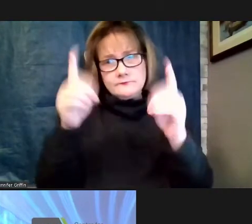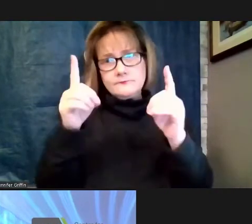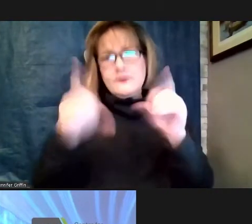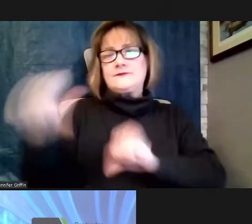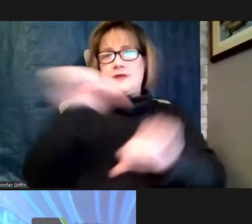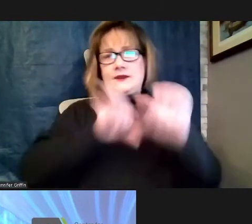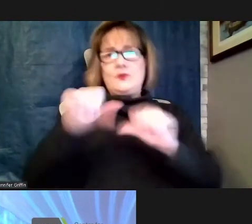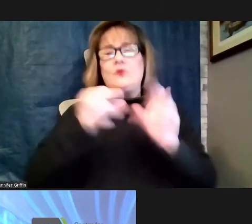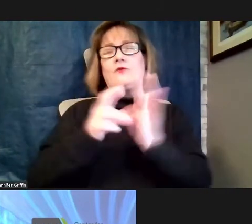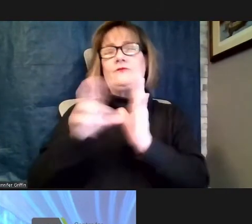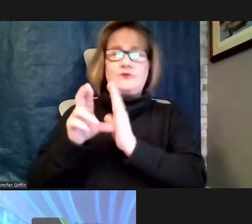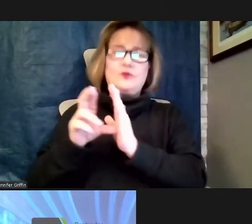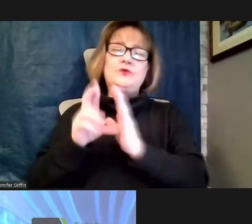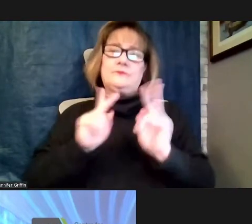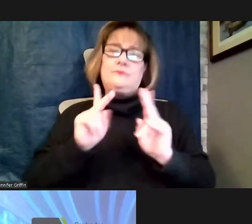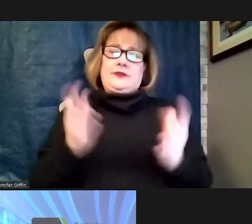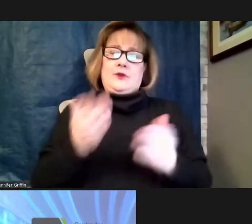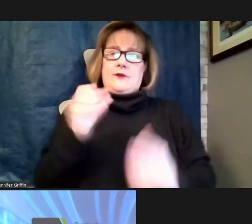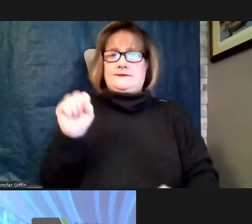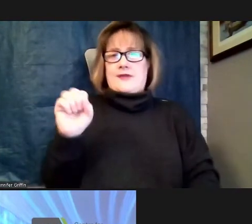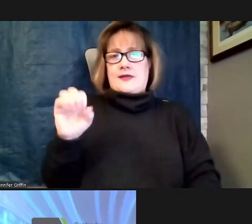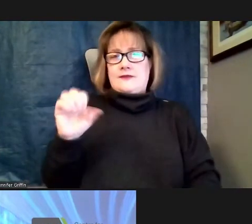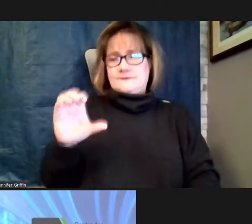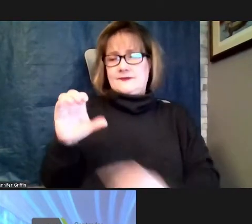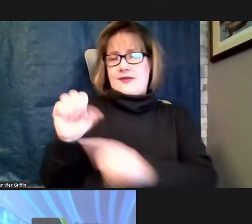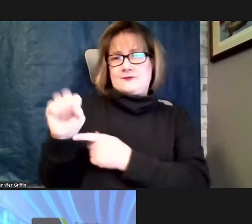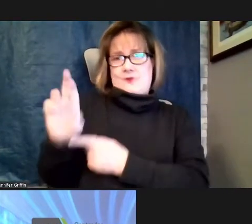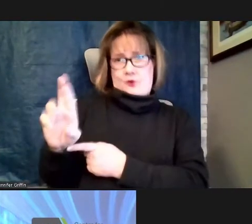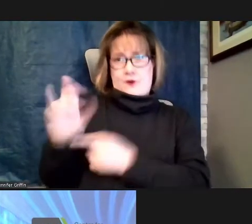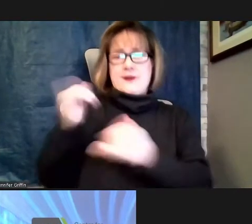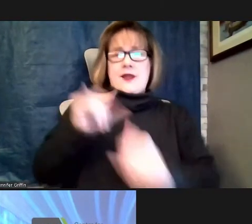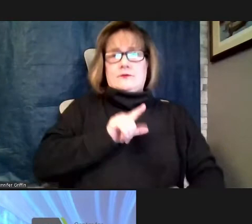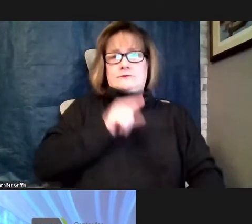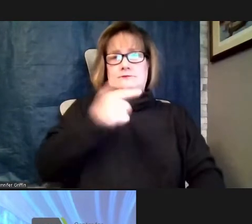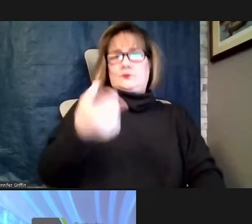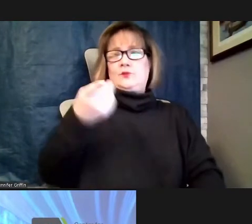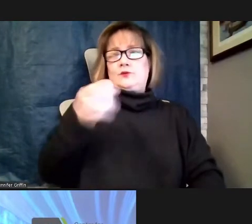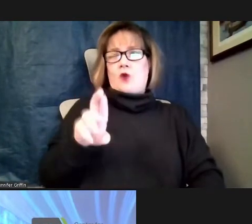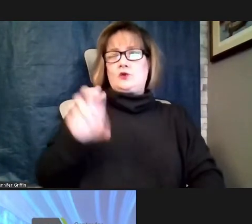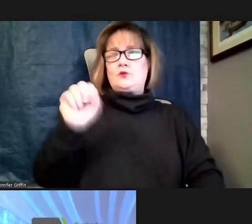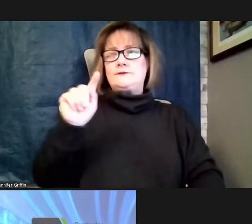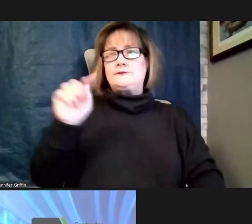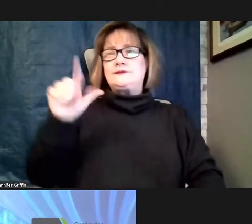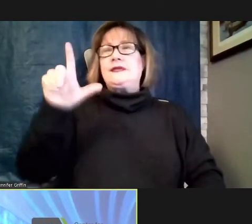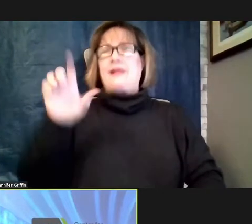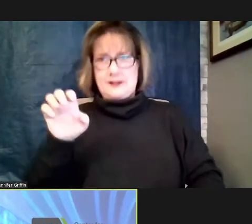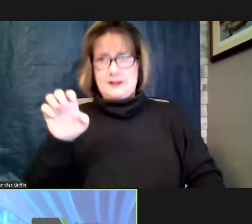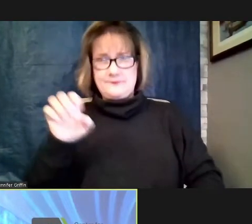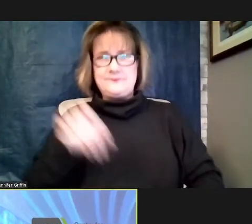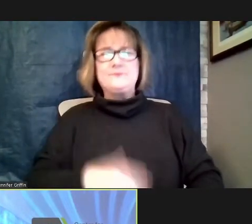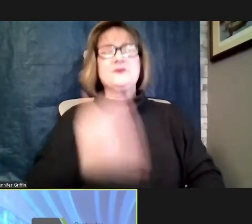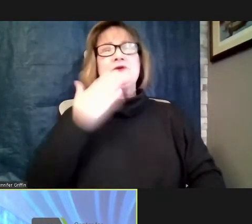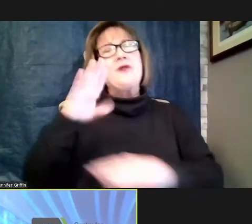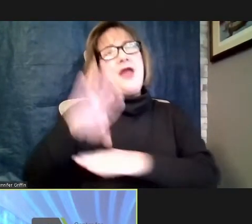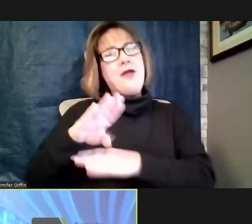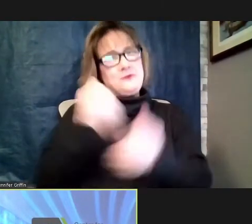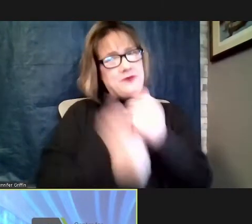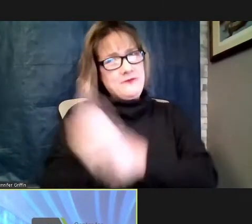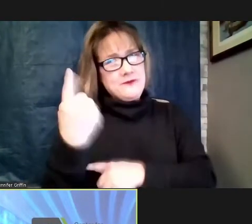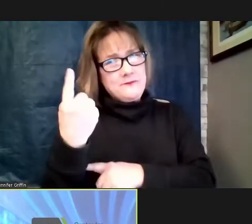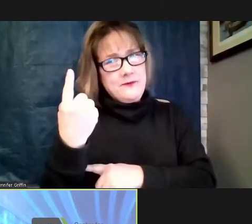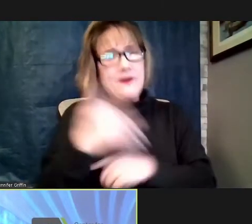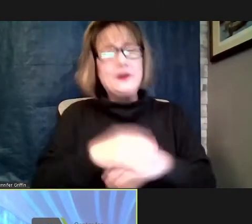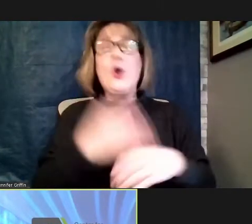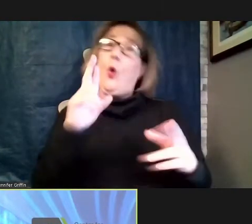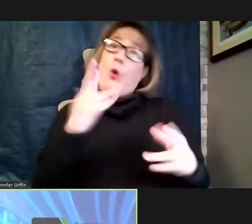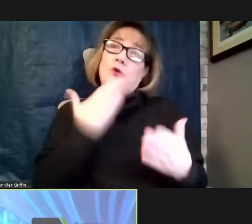scientific review officers here at CSR. So now let's go ahead and turn it over to Dr. Steele. Good afternoon, everybody, or good